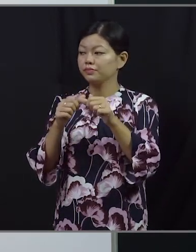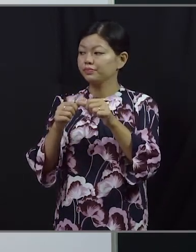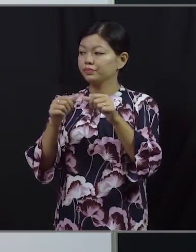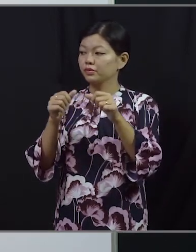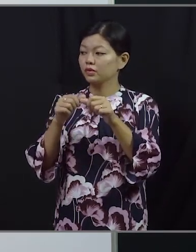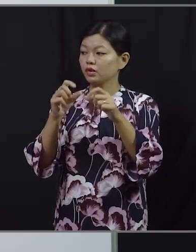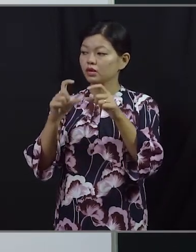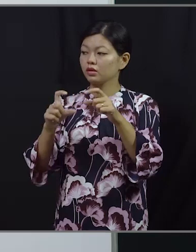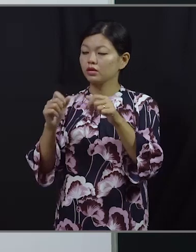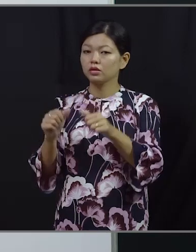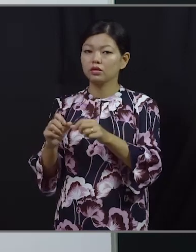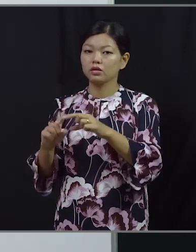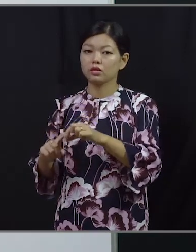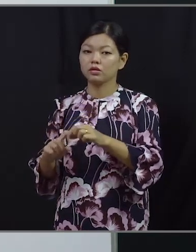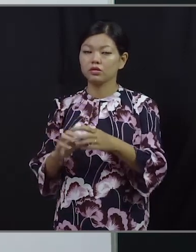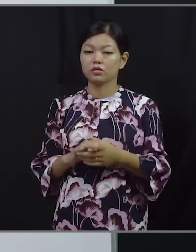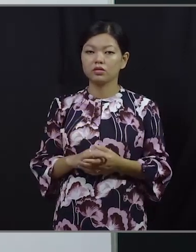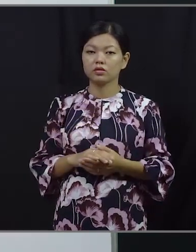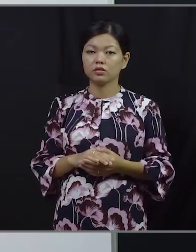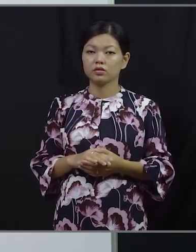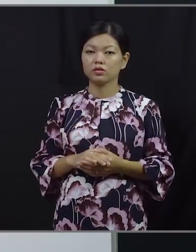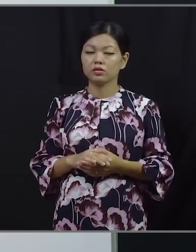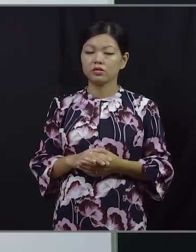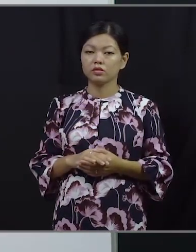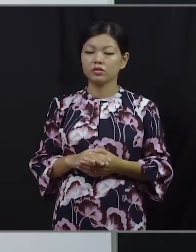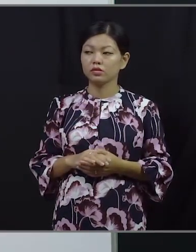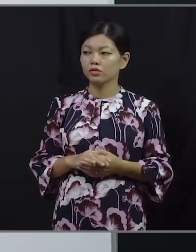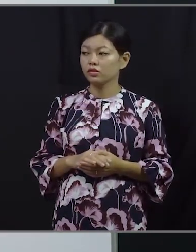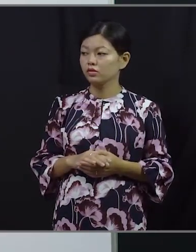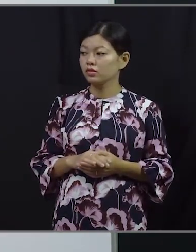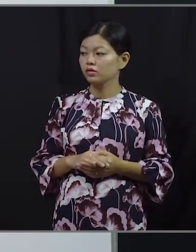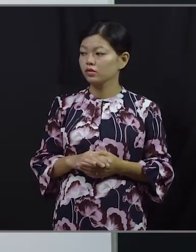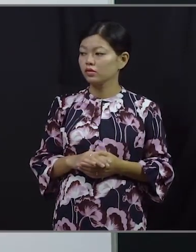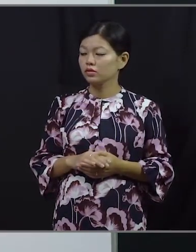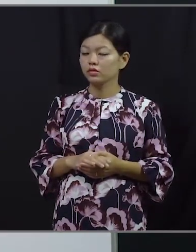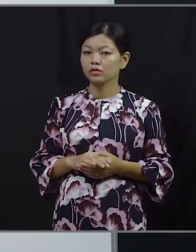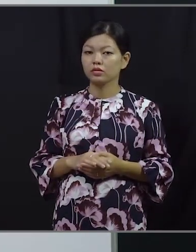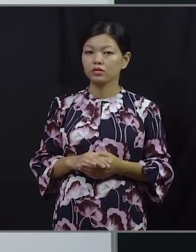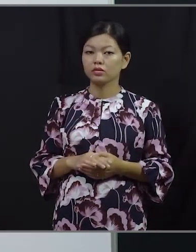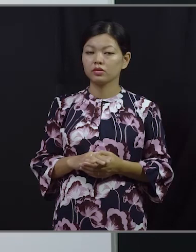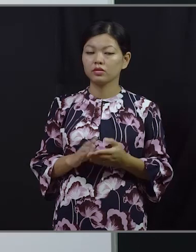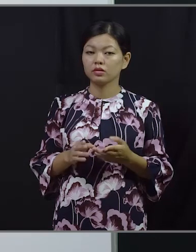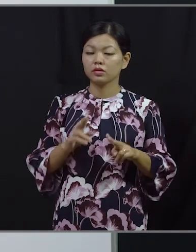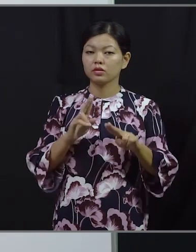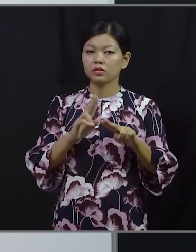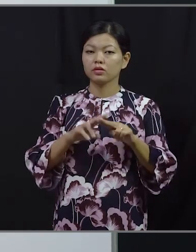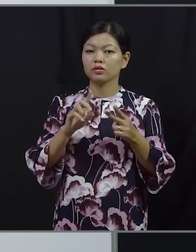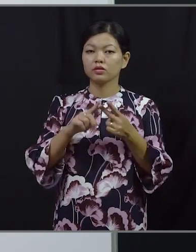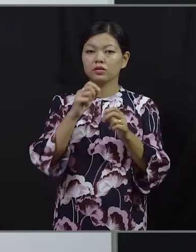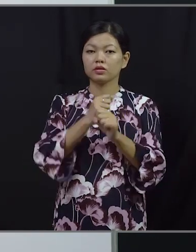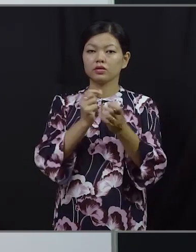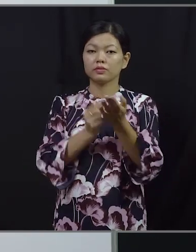Q. Okay, is it clear? A dash C, AC, okay. So now from the figure, you can see